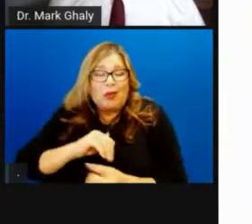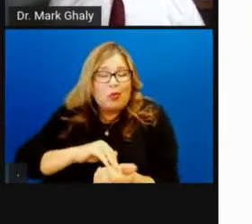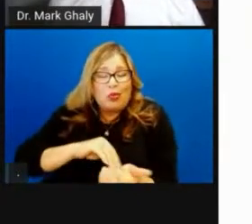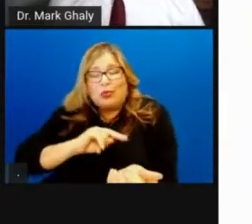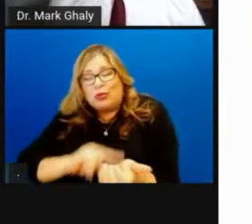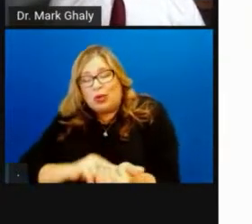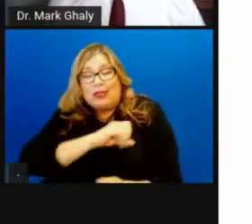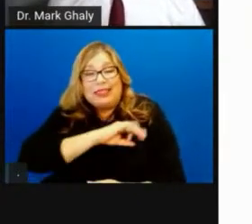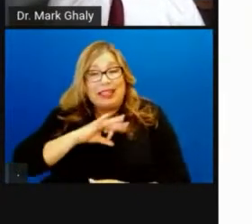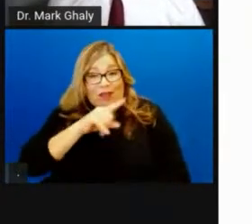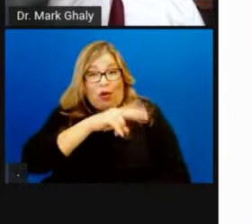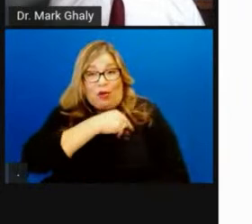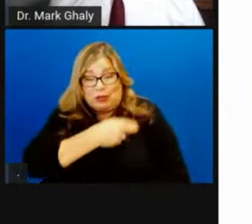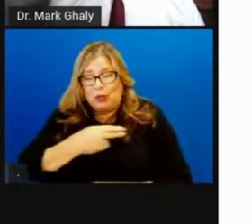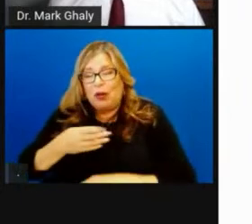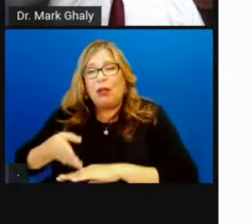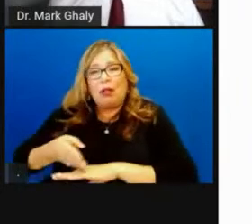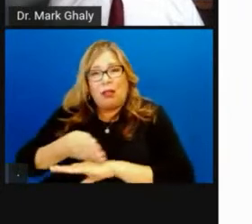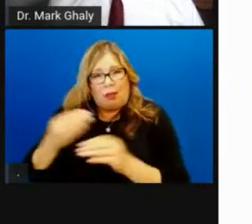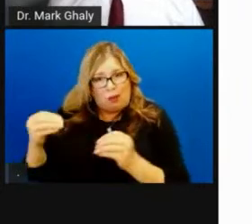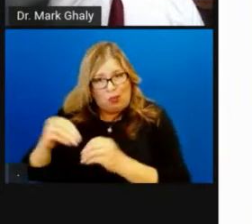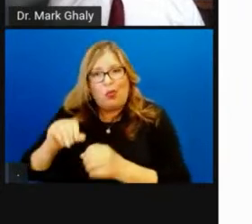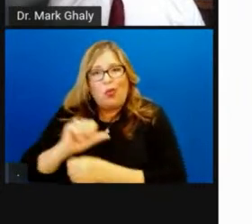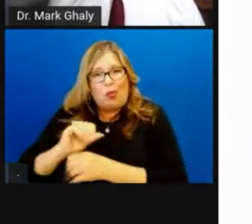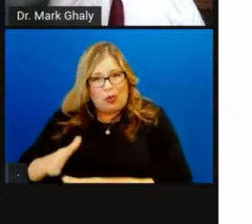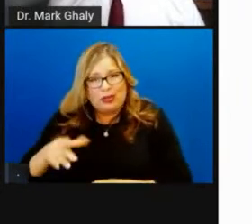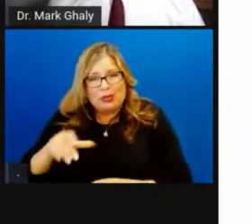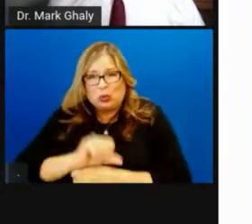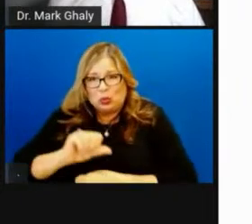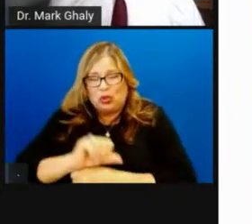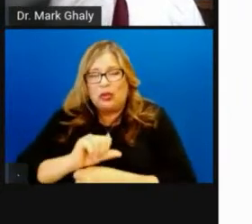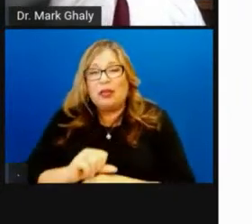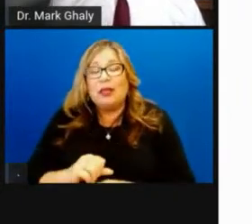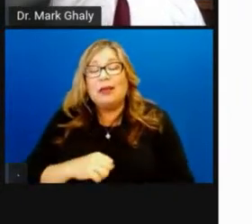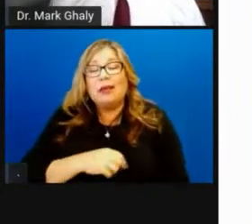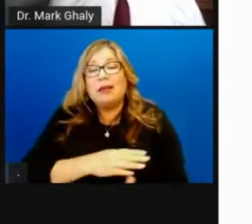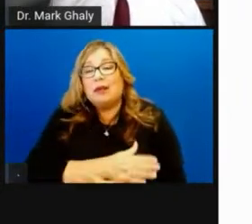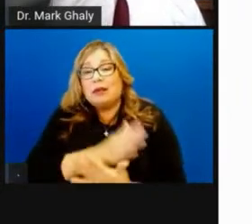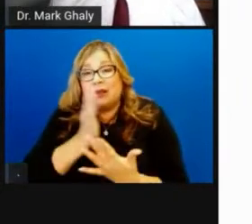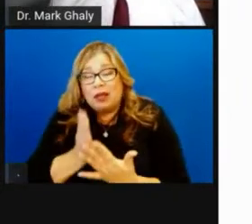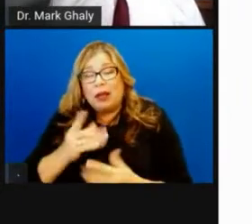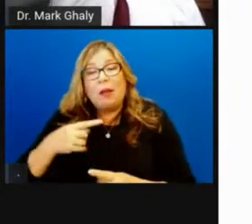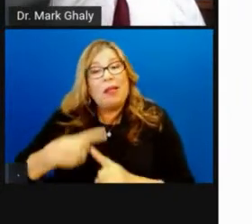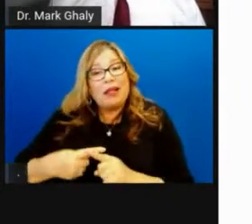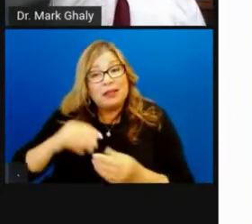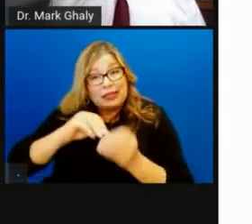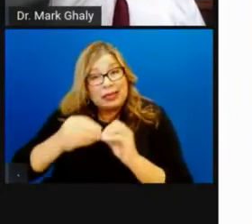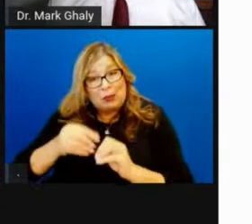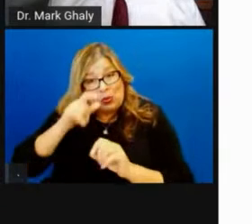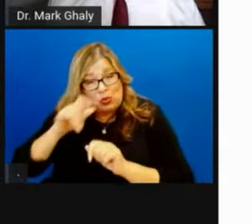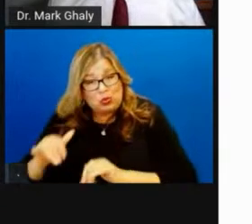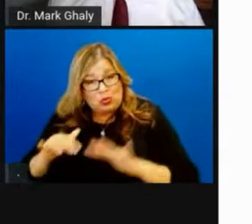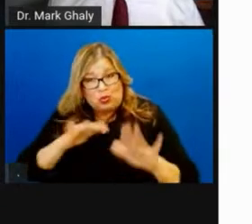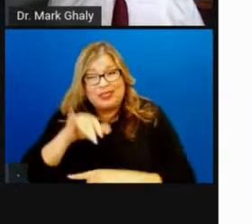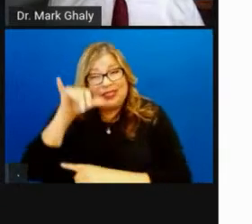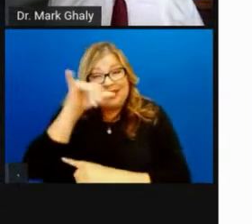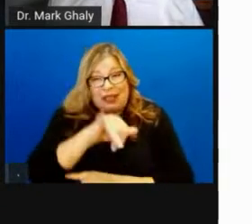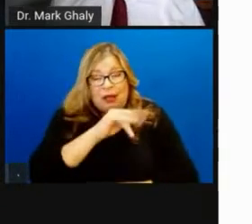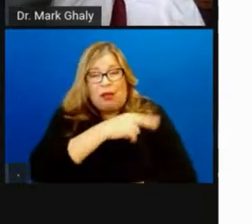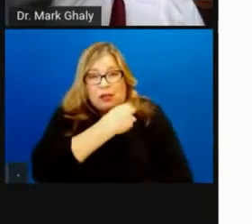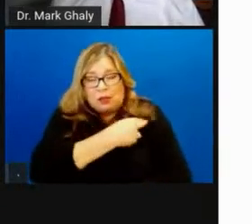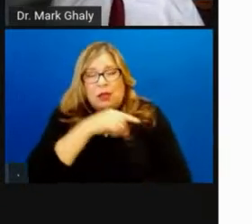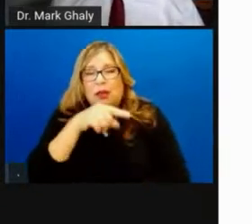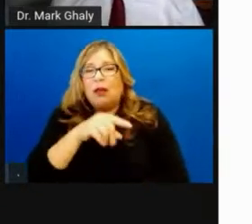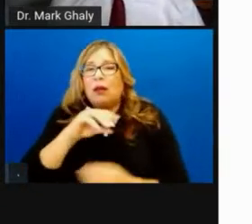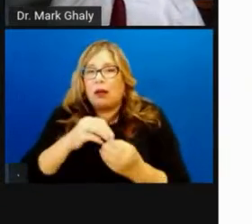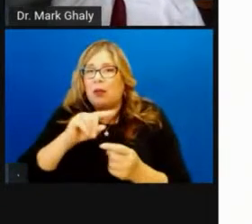total census overall in the hospitals, which is a number, the last time I was with all of you, we emphasized that had started to come down, and our level